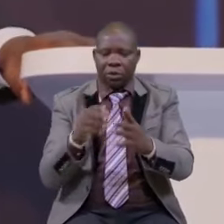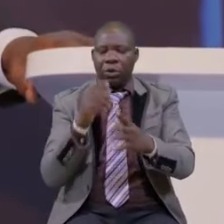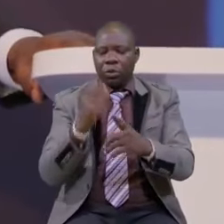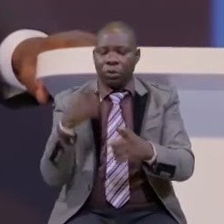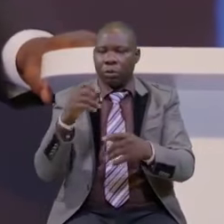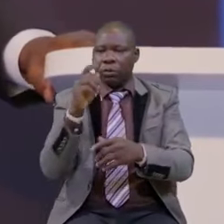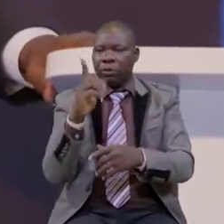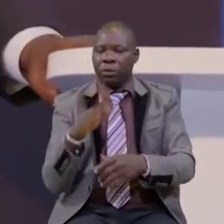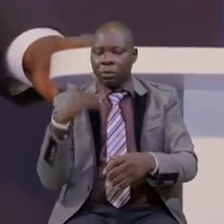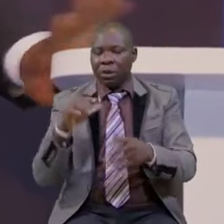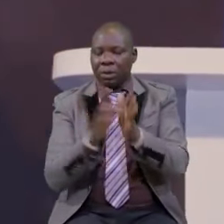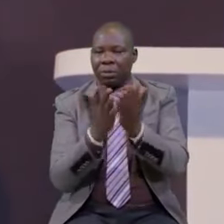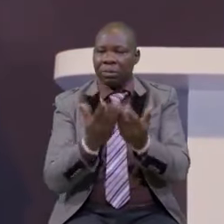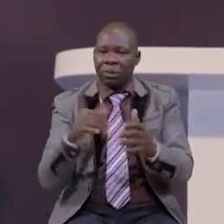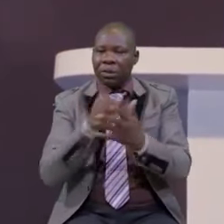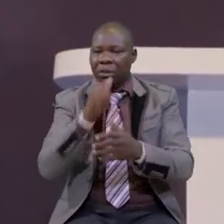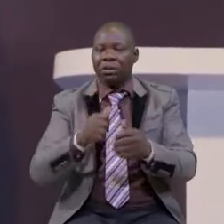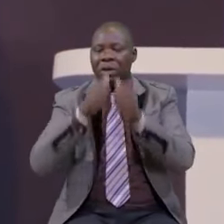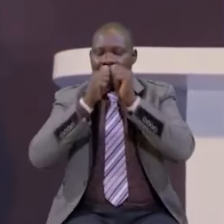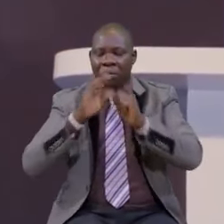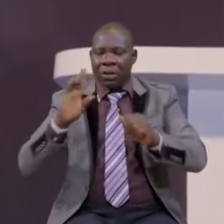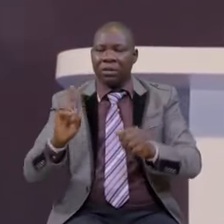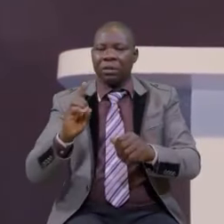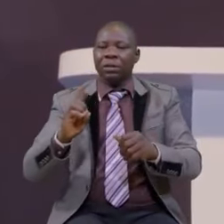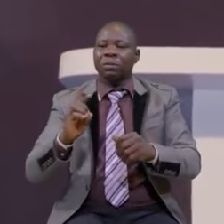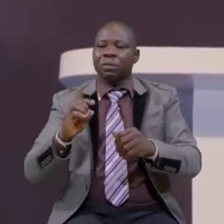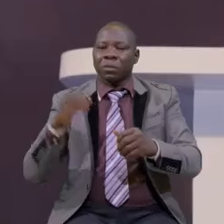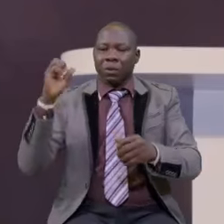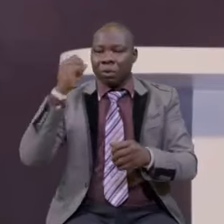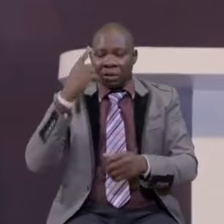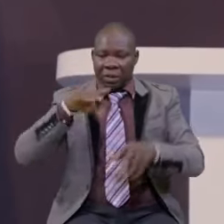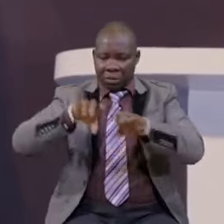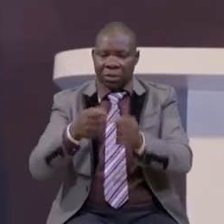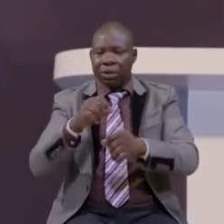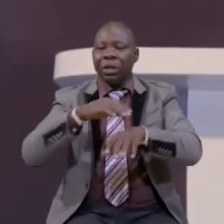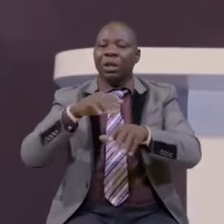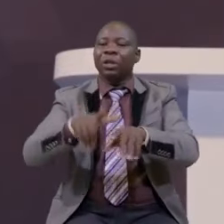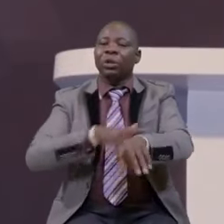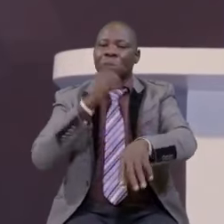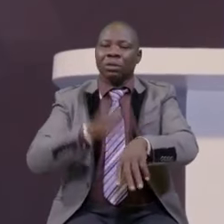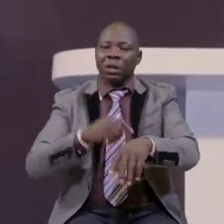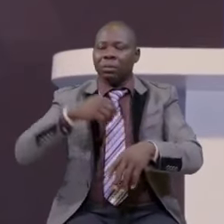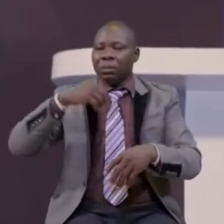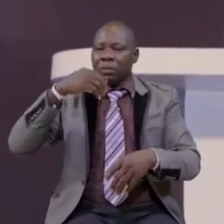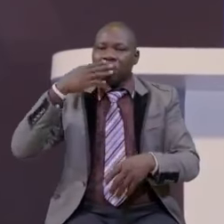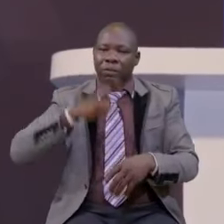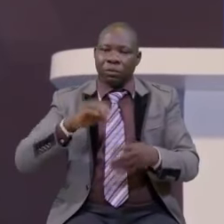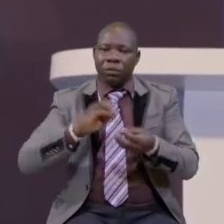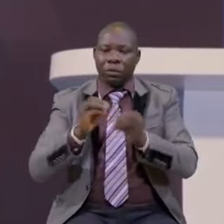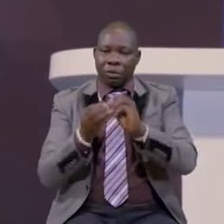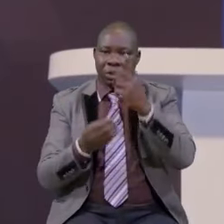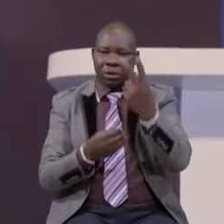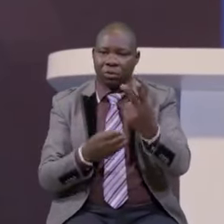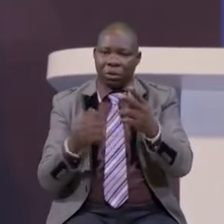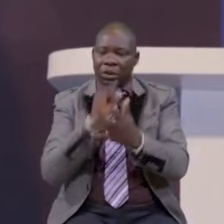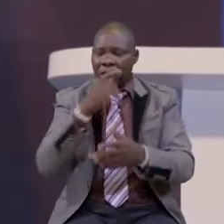illumination, breaking lifelong evil. Come to number two here. Number two here is still the Bible. It's the believed